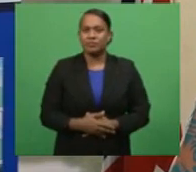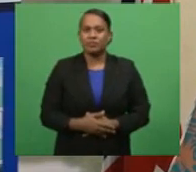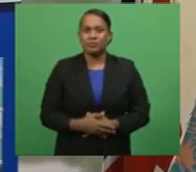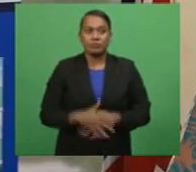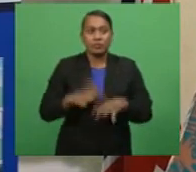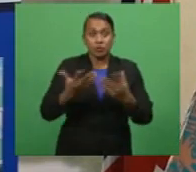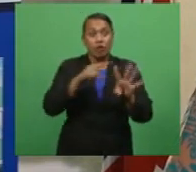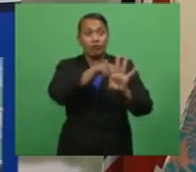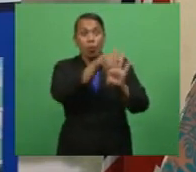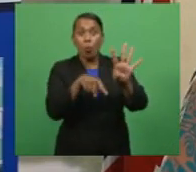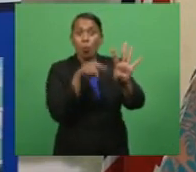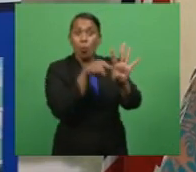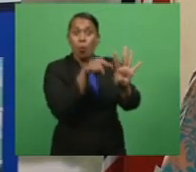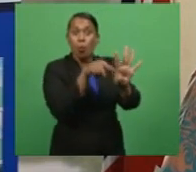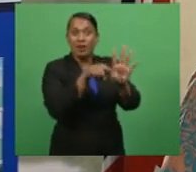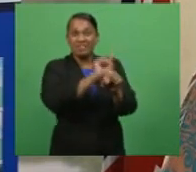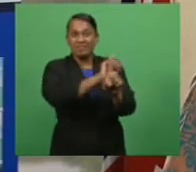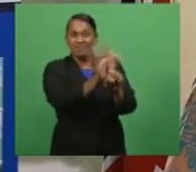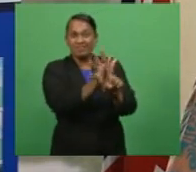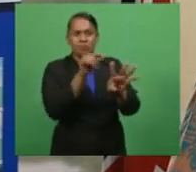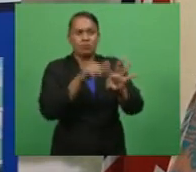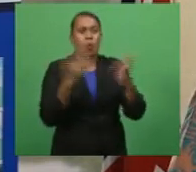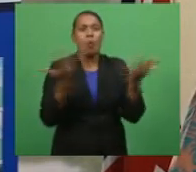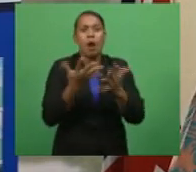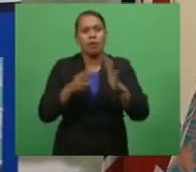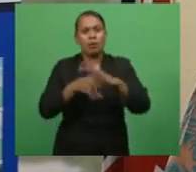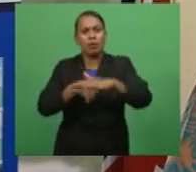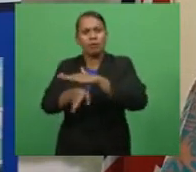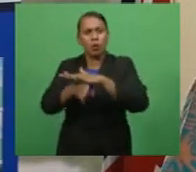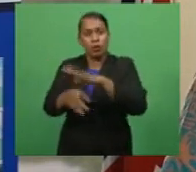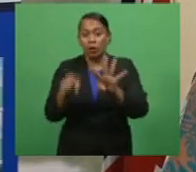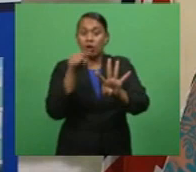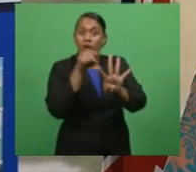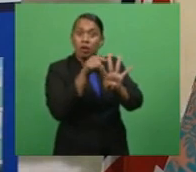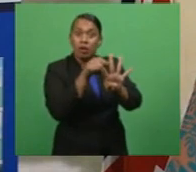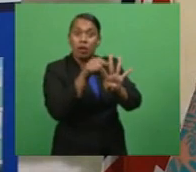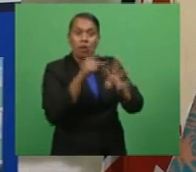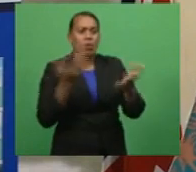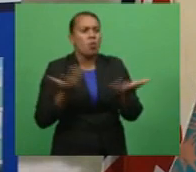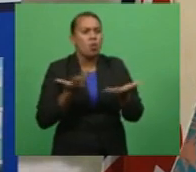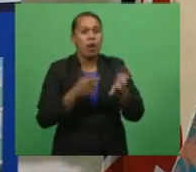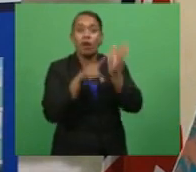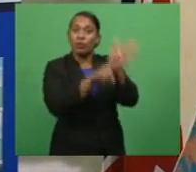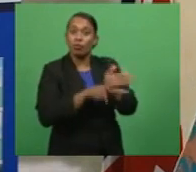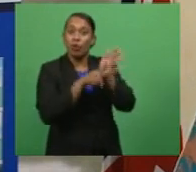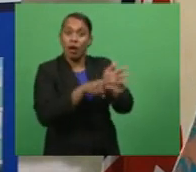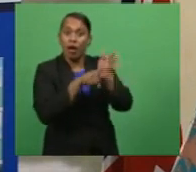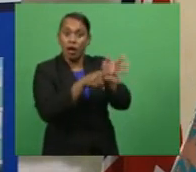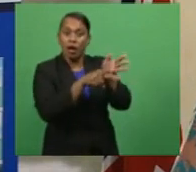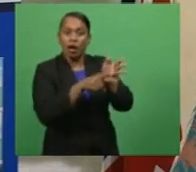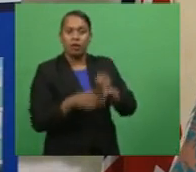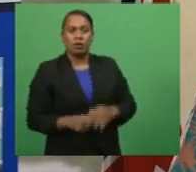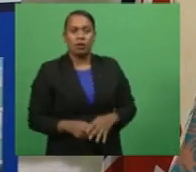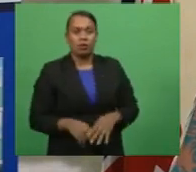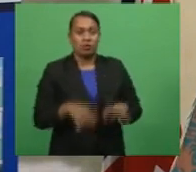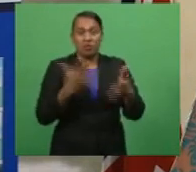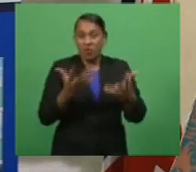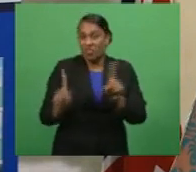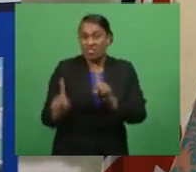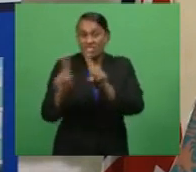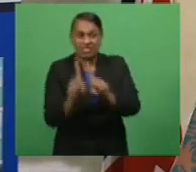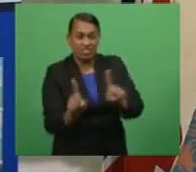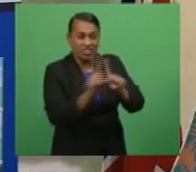NAVUA isolation facility and 1 is in Lautoka. The close contacts of these patients